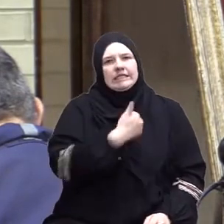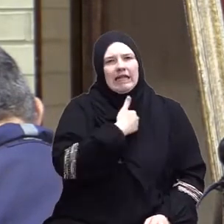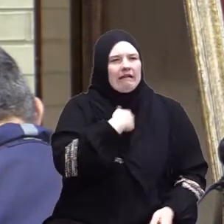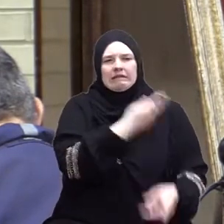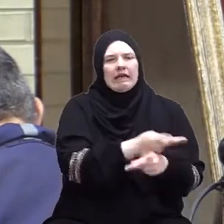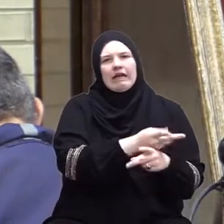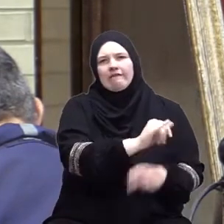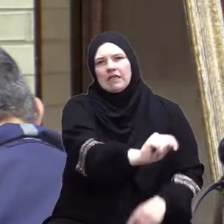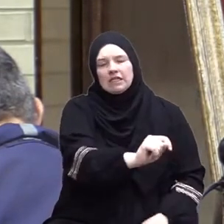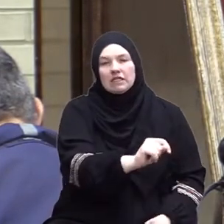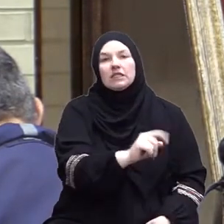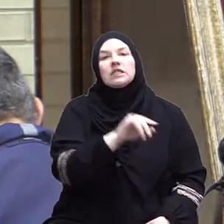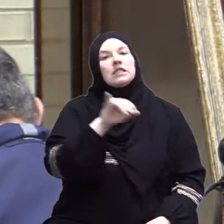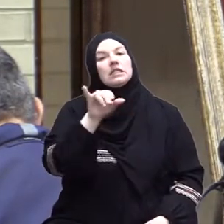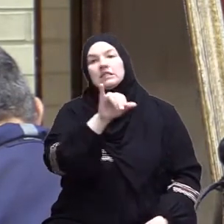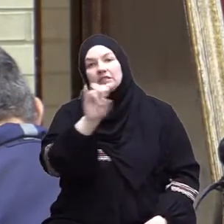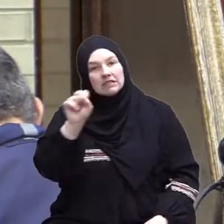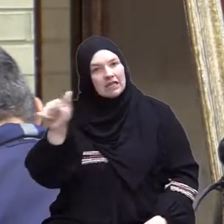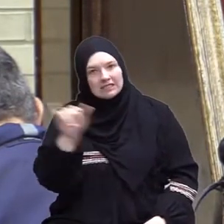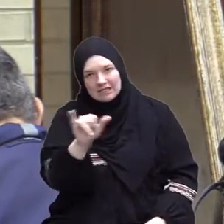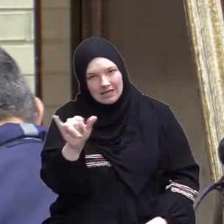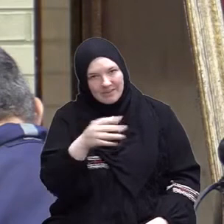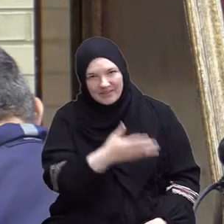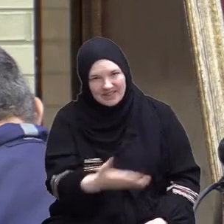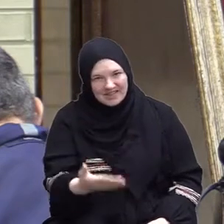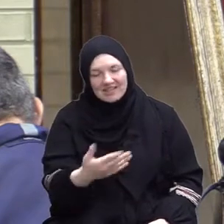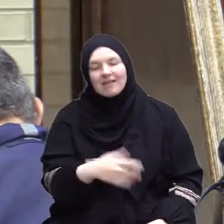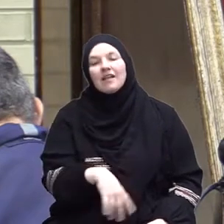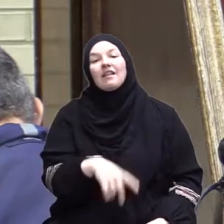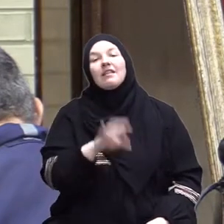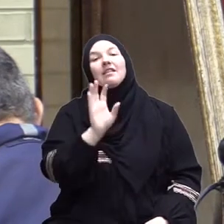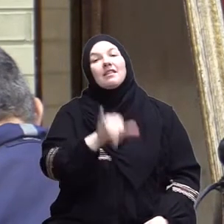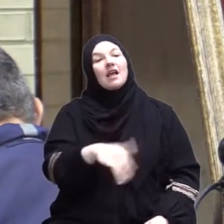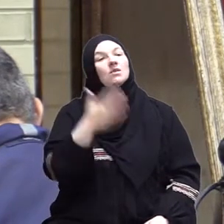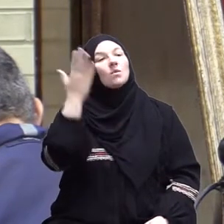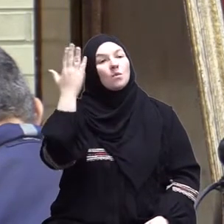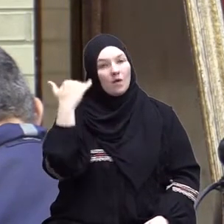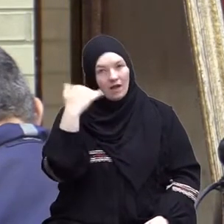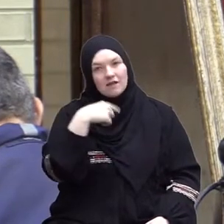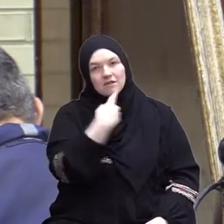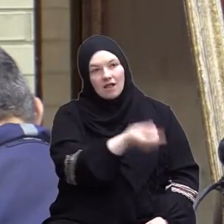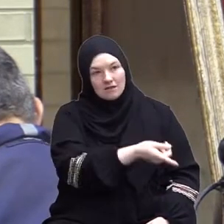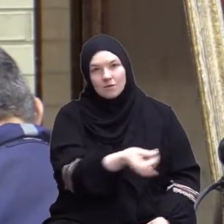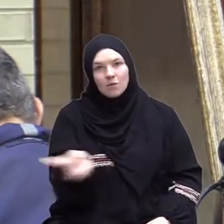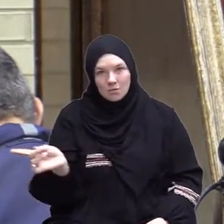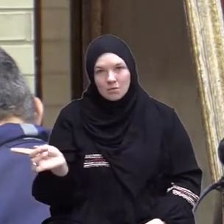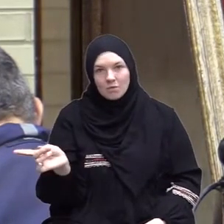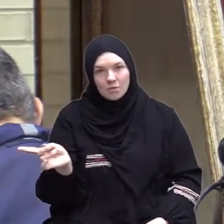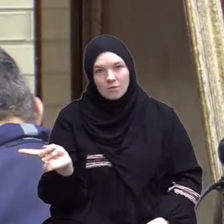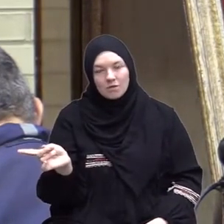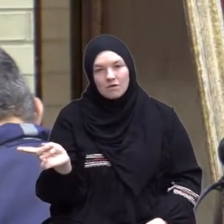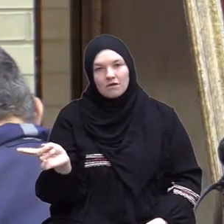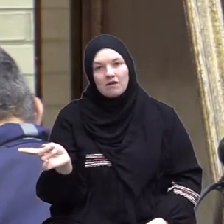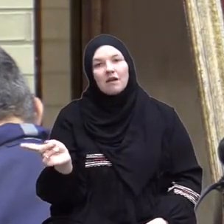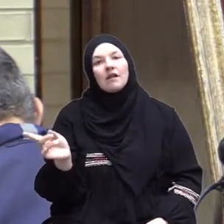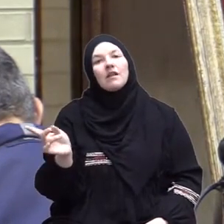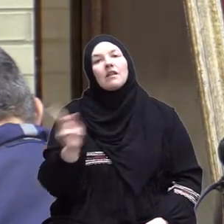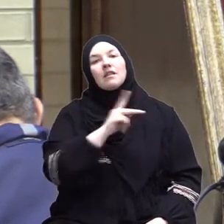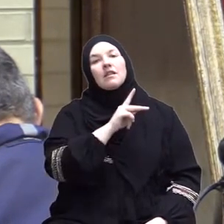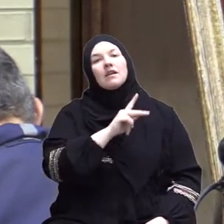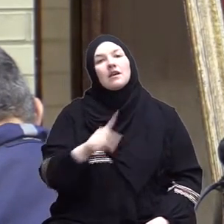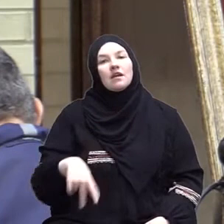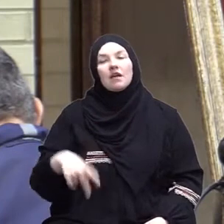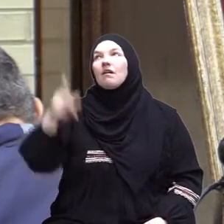So he, Isa, continues and says, therefore I tell you, the kingdom